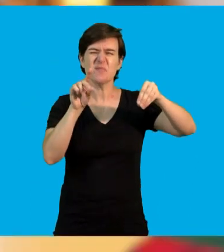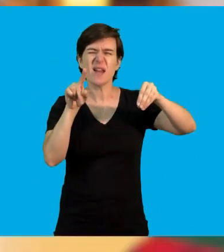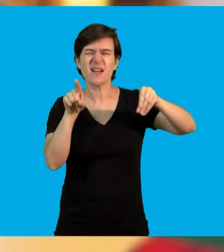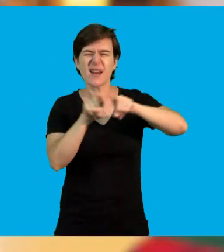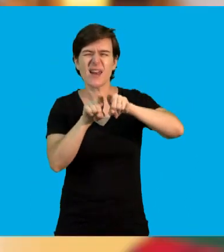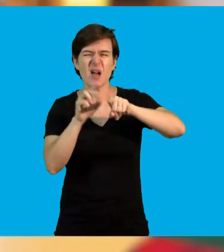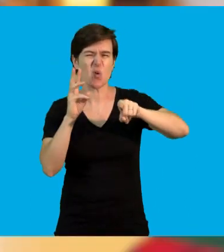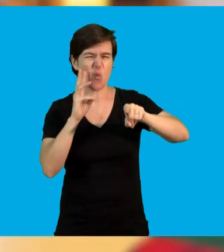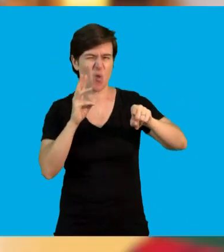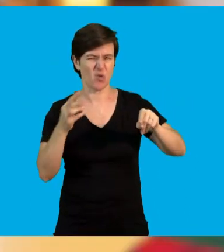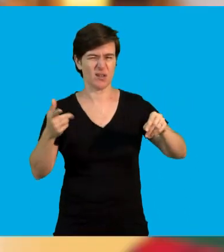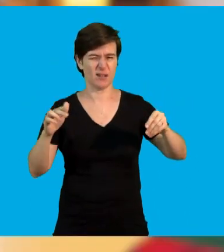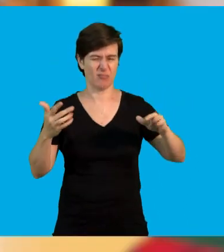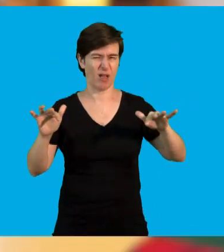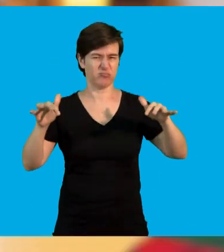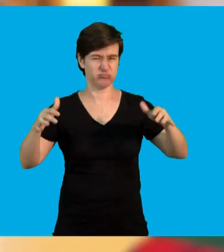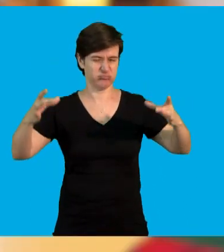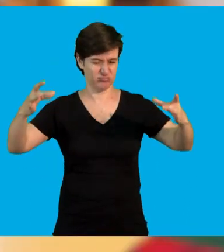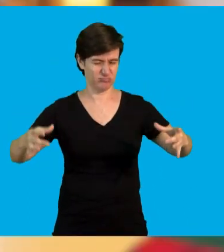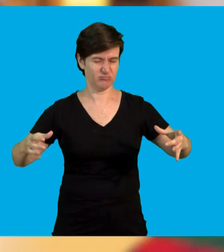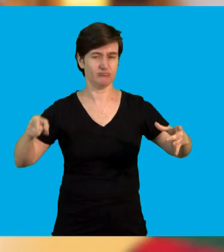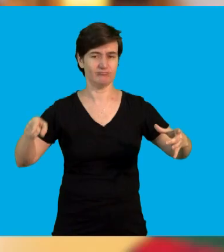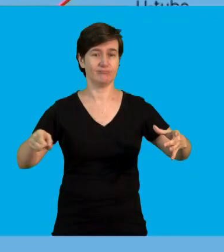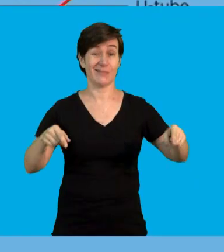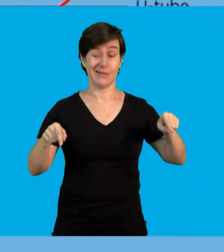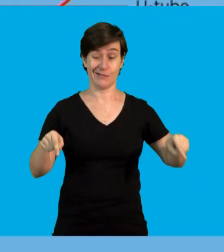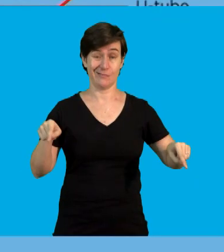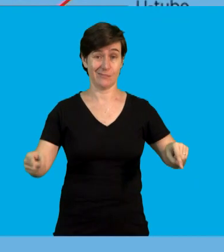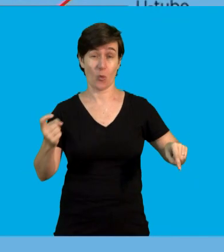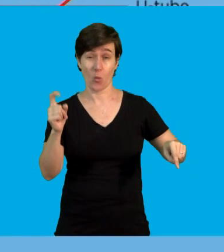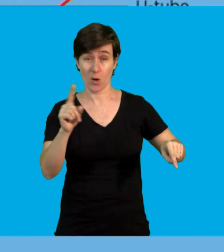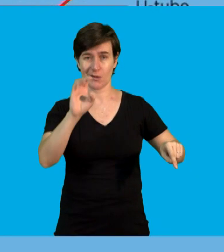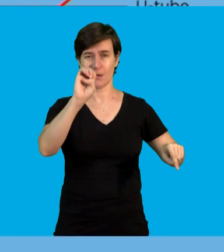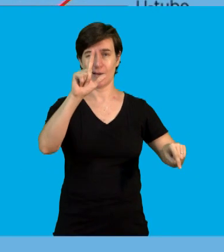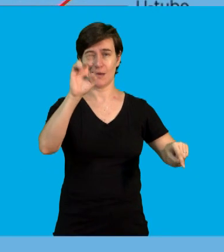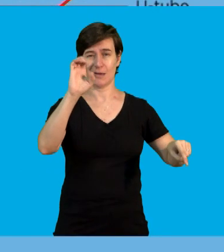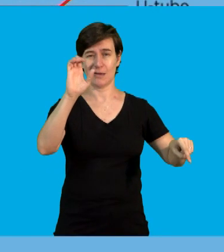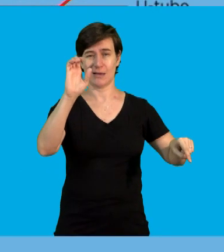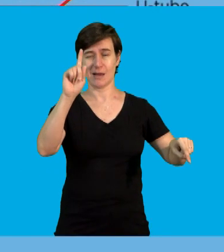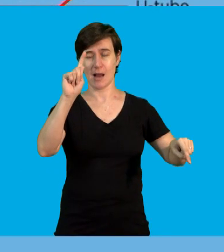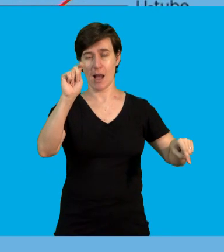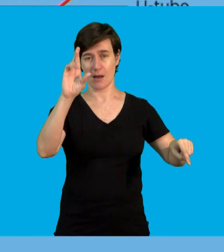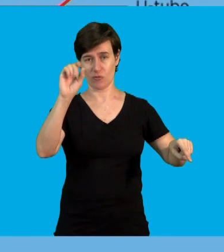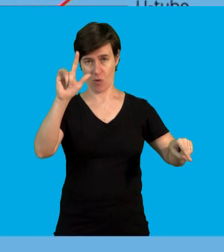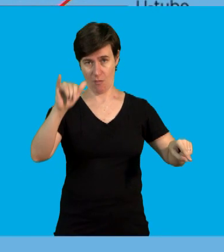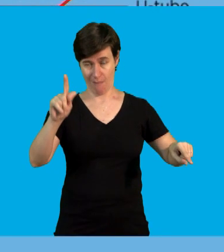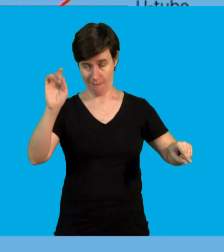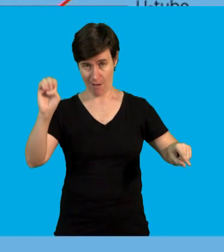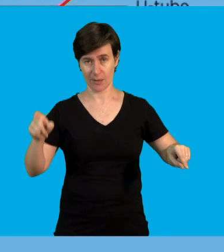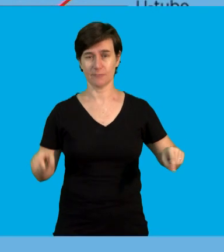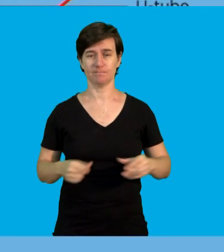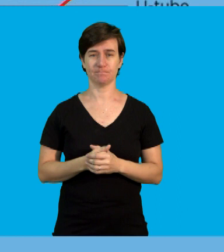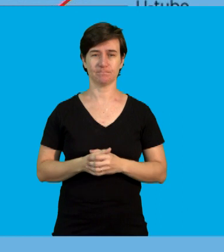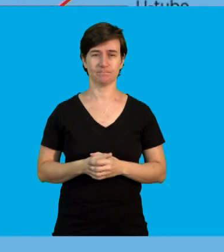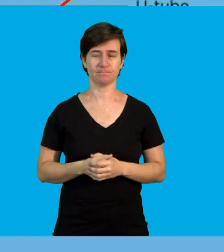solution that is used to conduct electricity, and that solution is called your electrolyte. Now, these two, the solution being